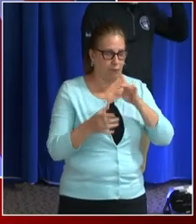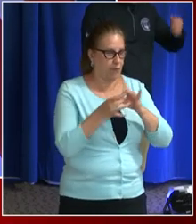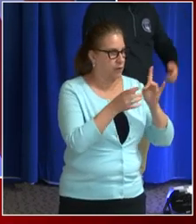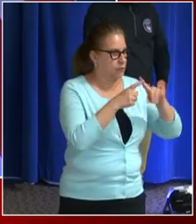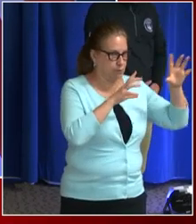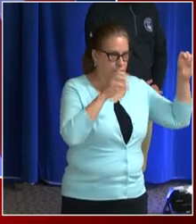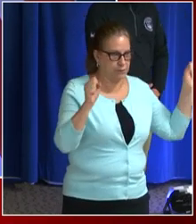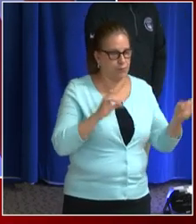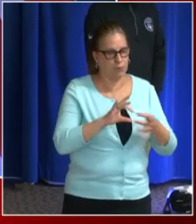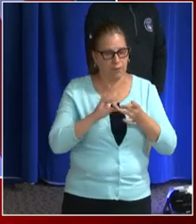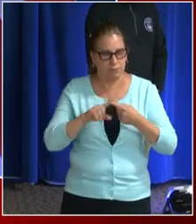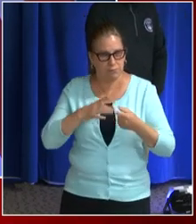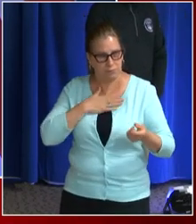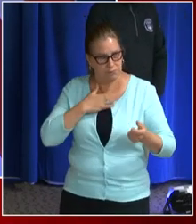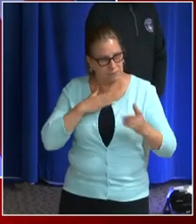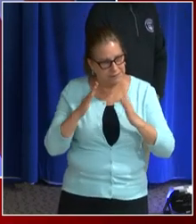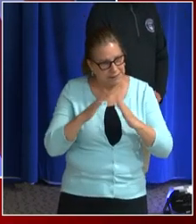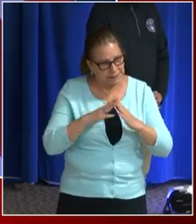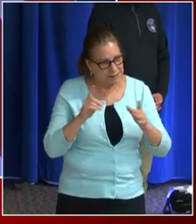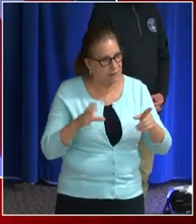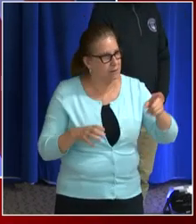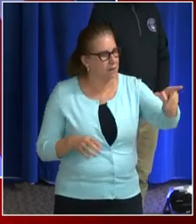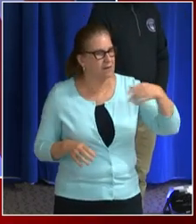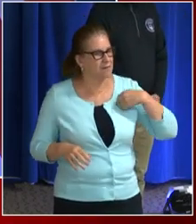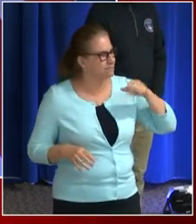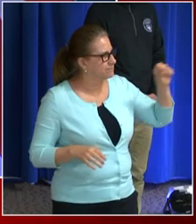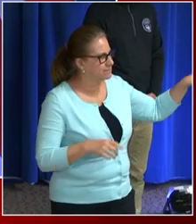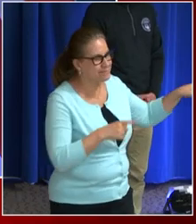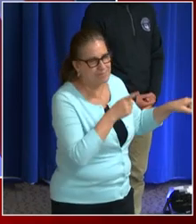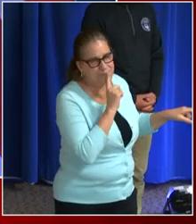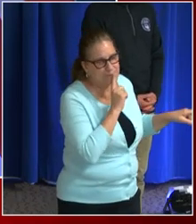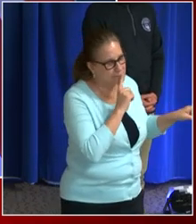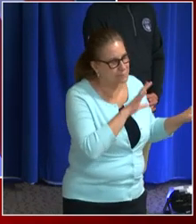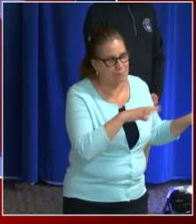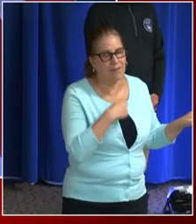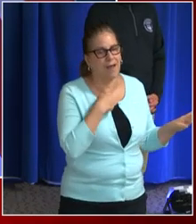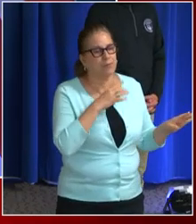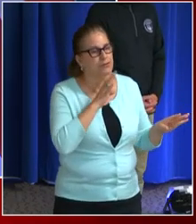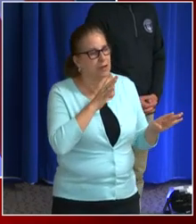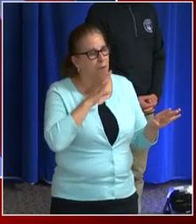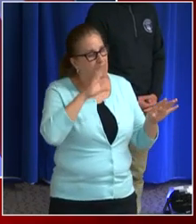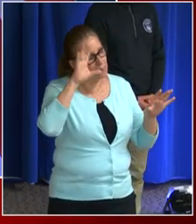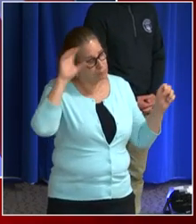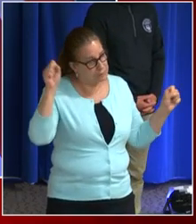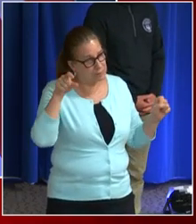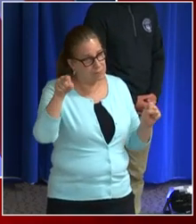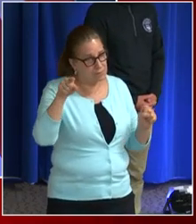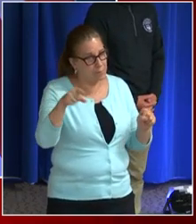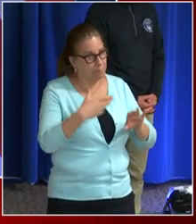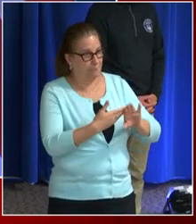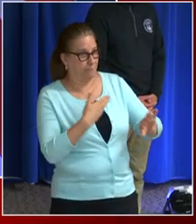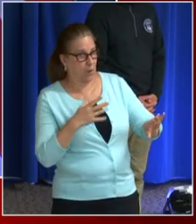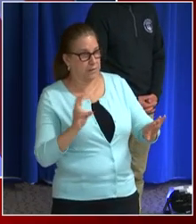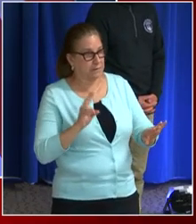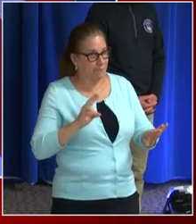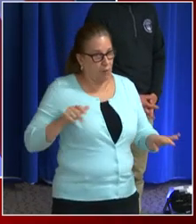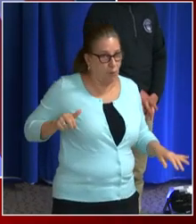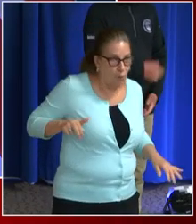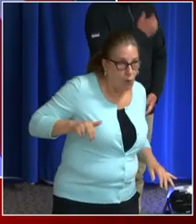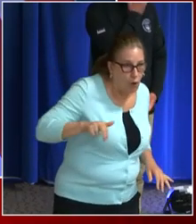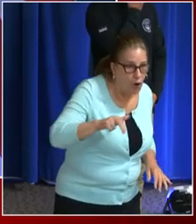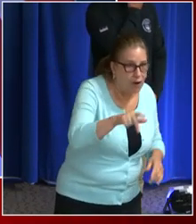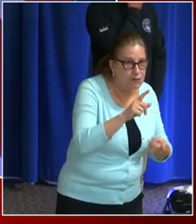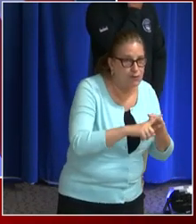7 o'clock, while the president was at St. John's, at 16th and I, the federal law enforcement officers, Park Police,